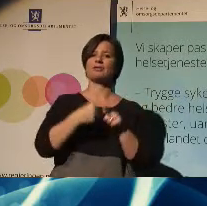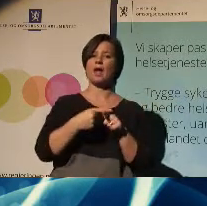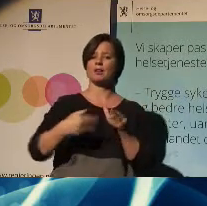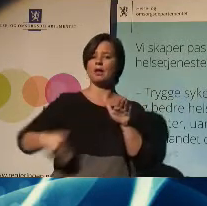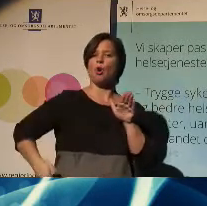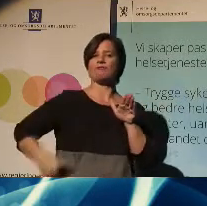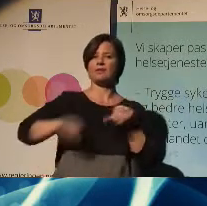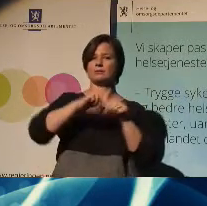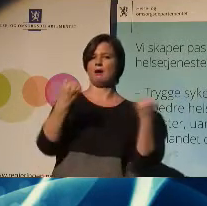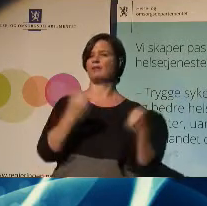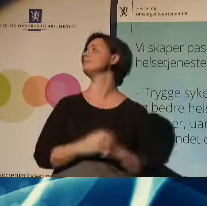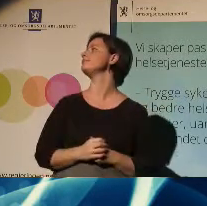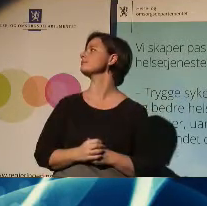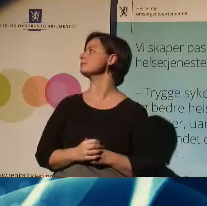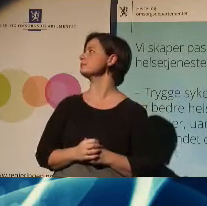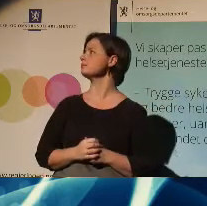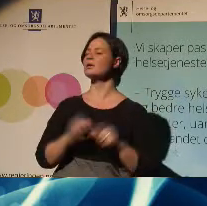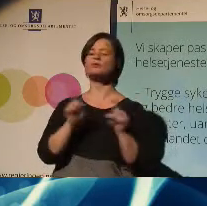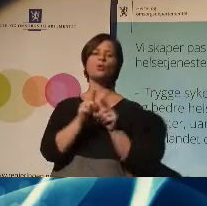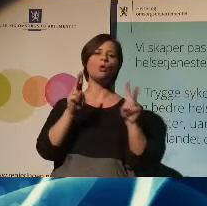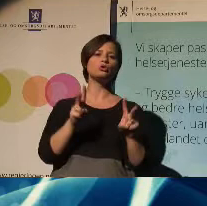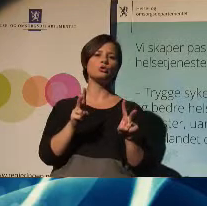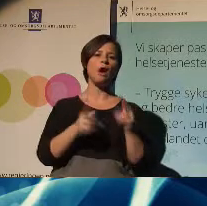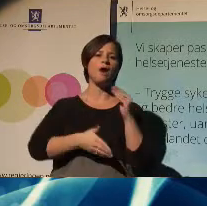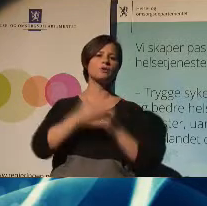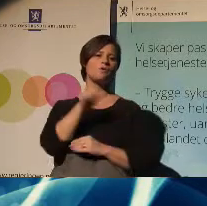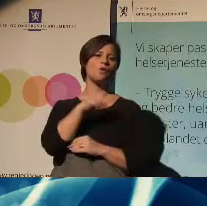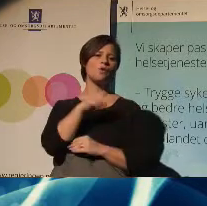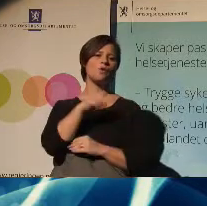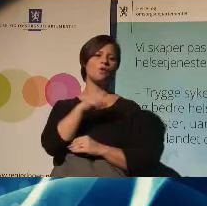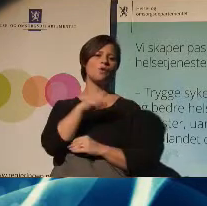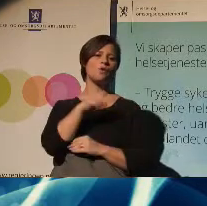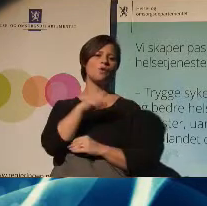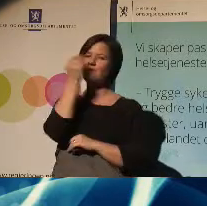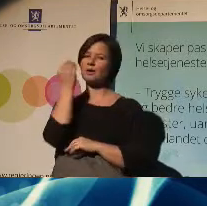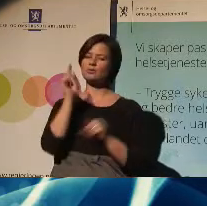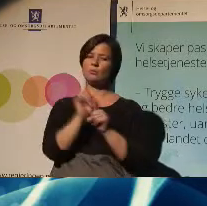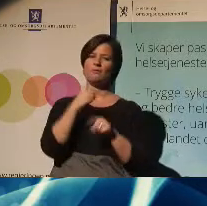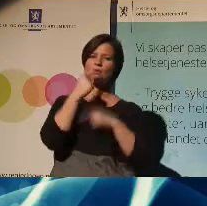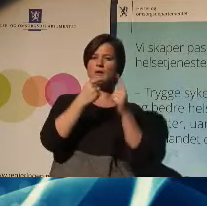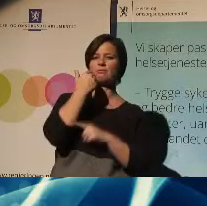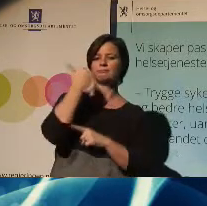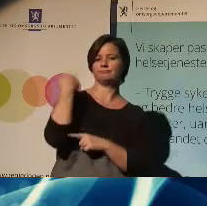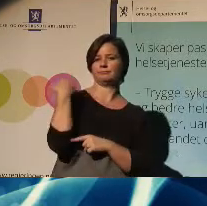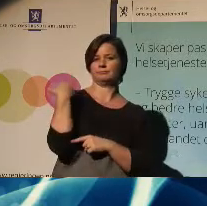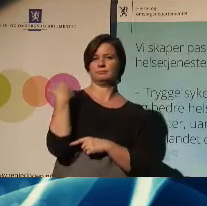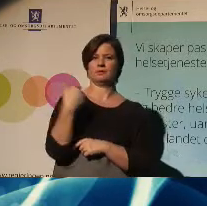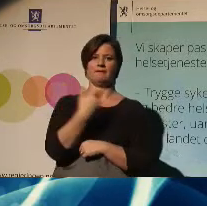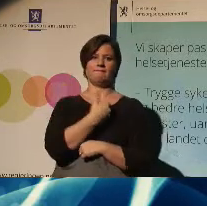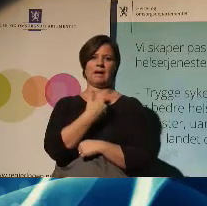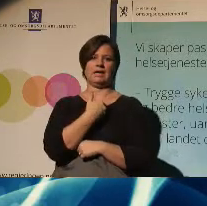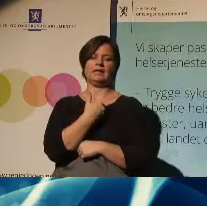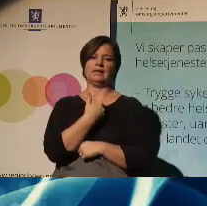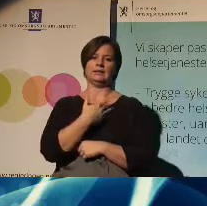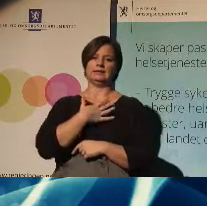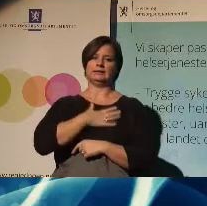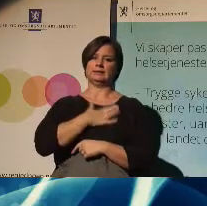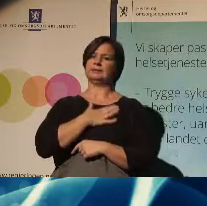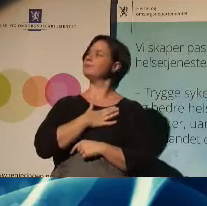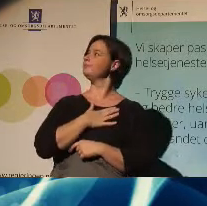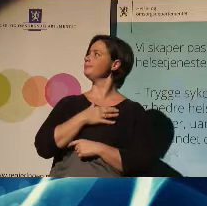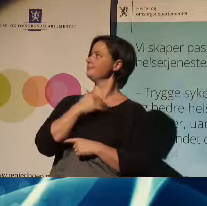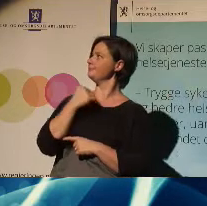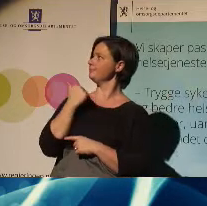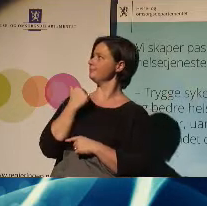Now, just in closing, our international experience. As I told you earlier, we are very proud that Kaiser Permanente, who